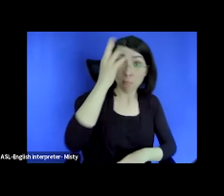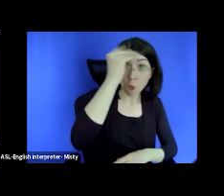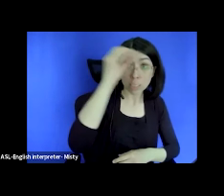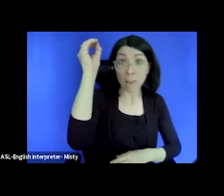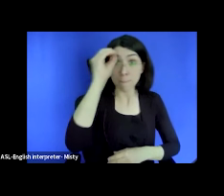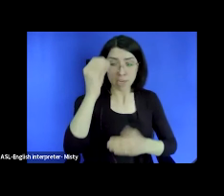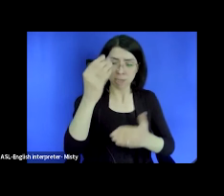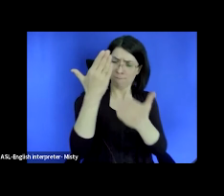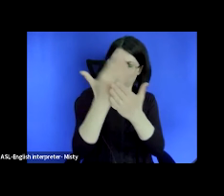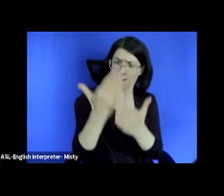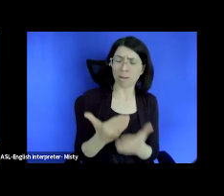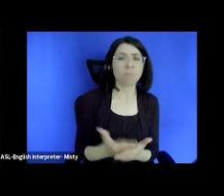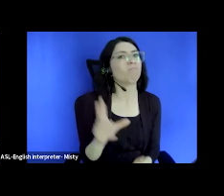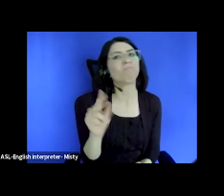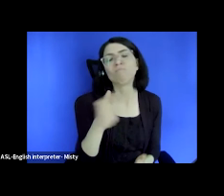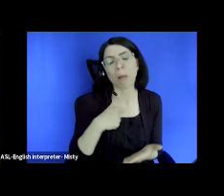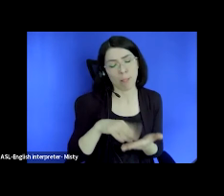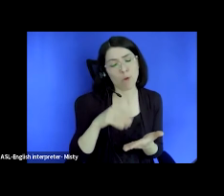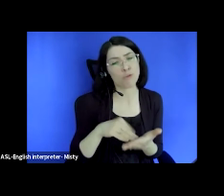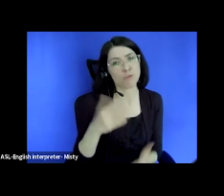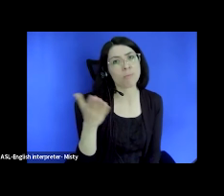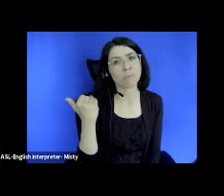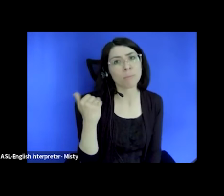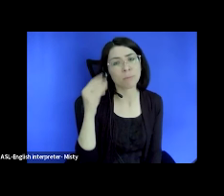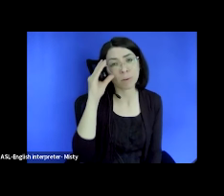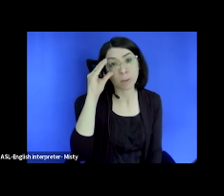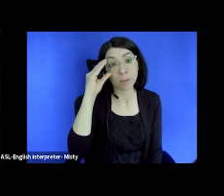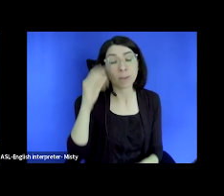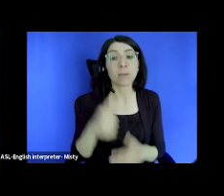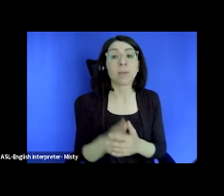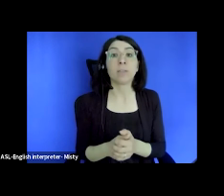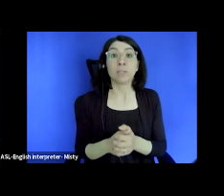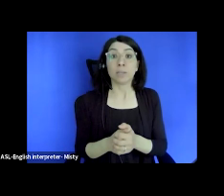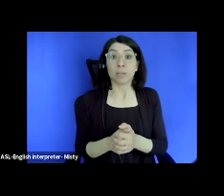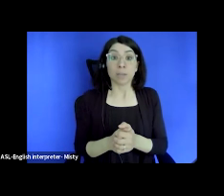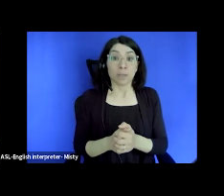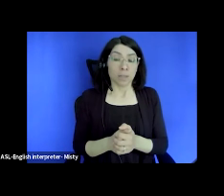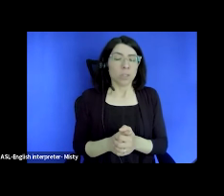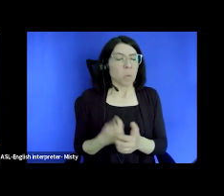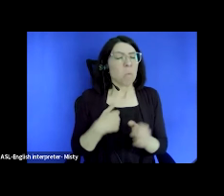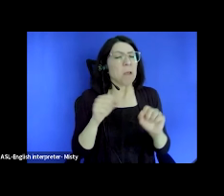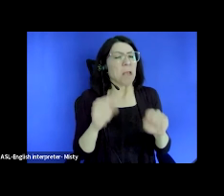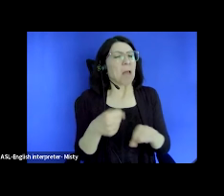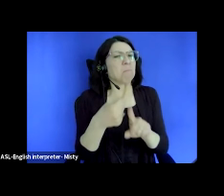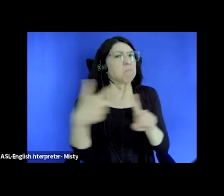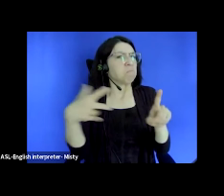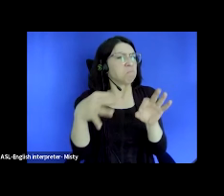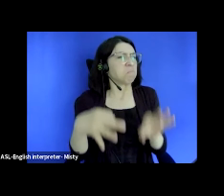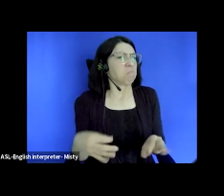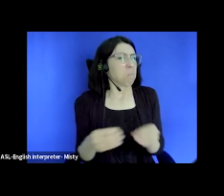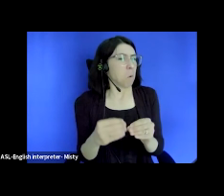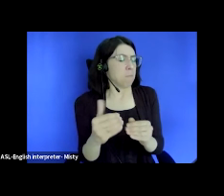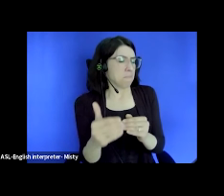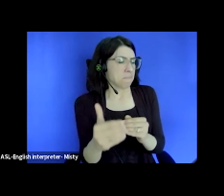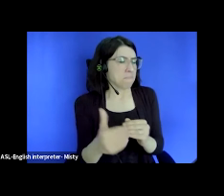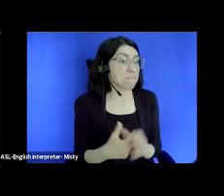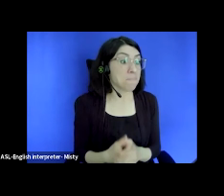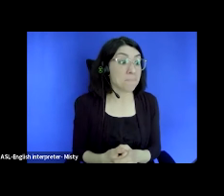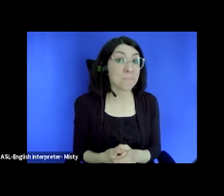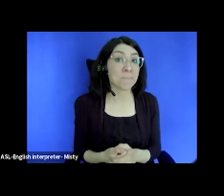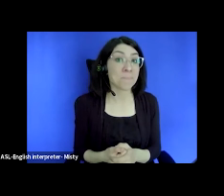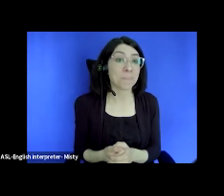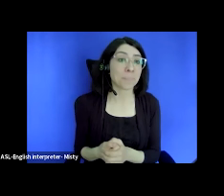questioned rather than accepted blindly, particularly if they're causing distress. So we'll explore this in more detail. To challenge or dispute